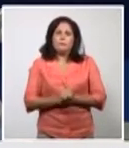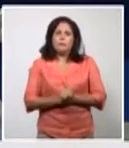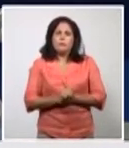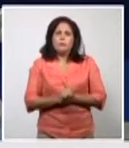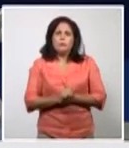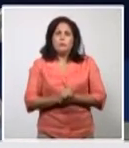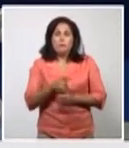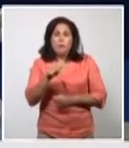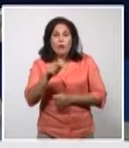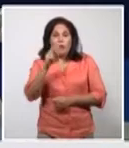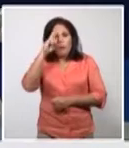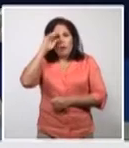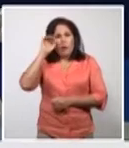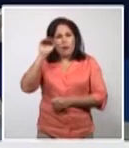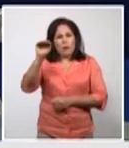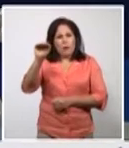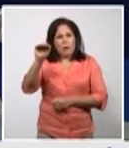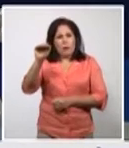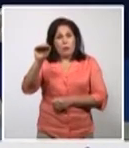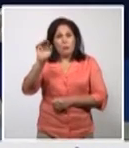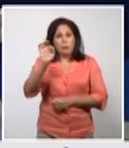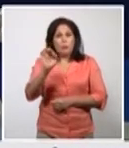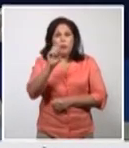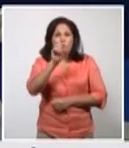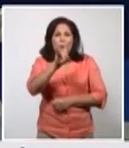Today, we have